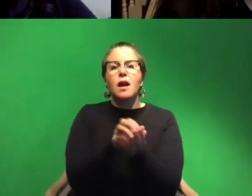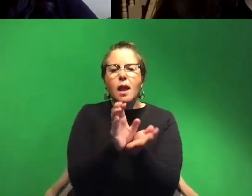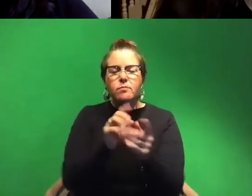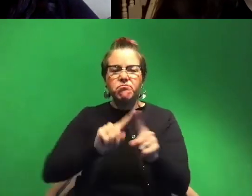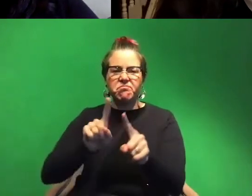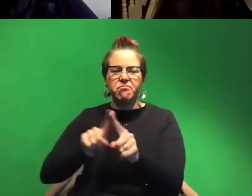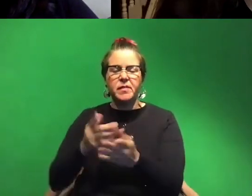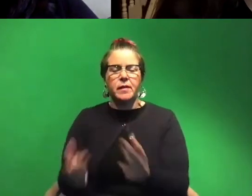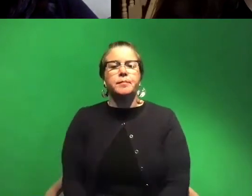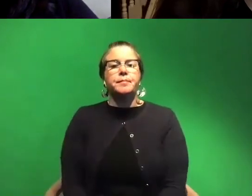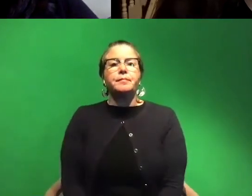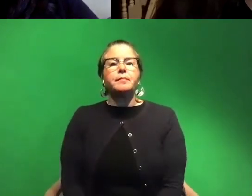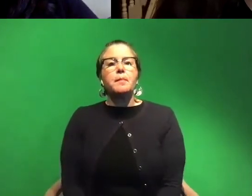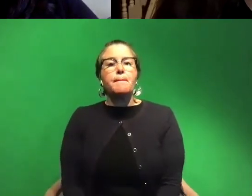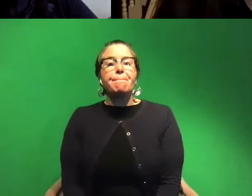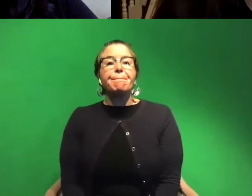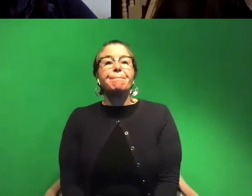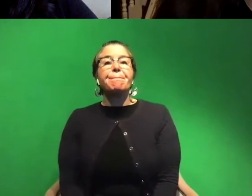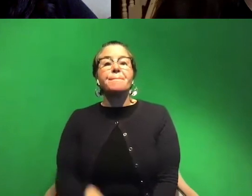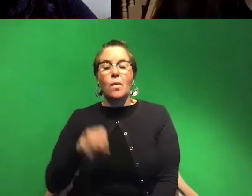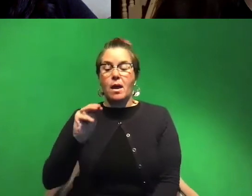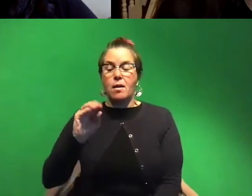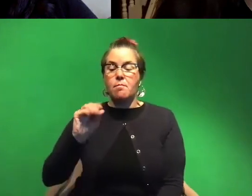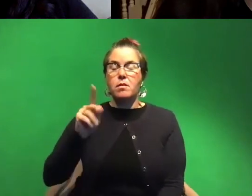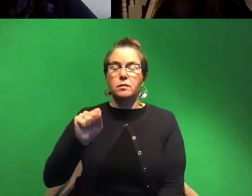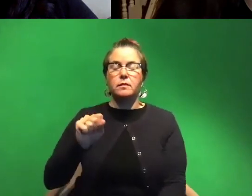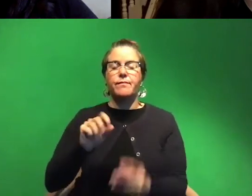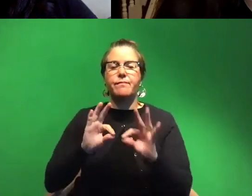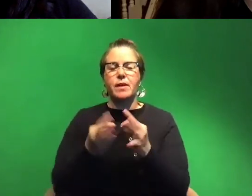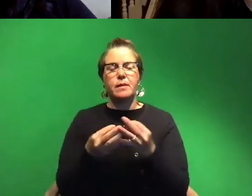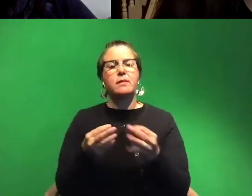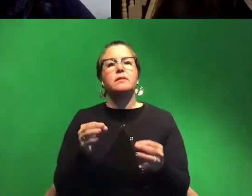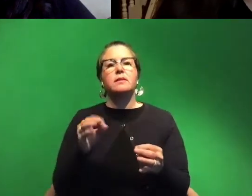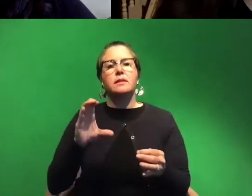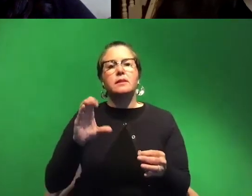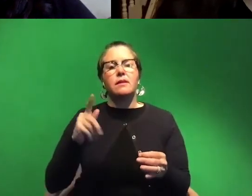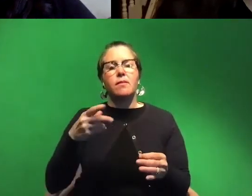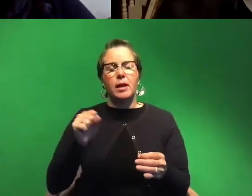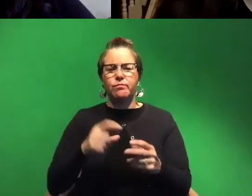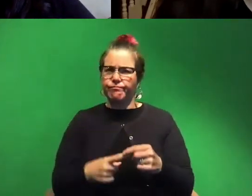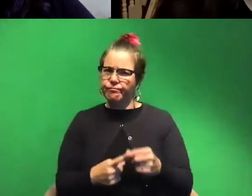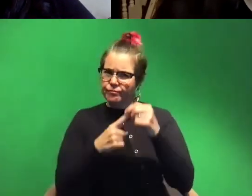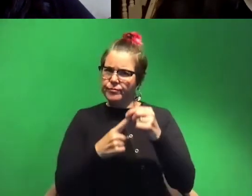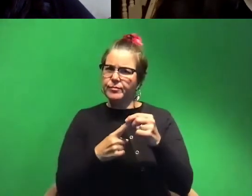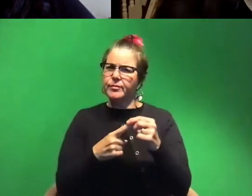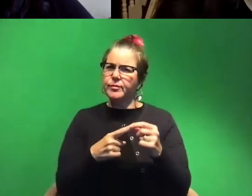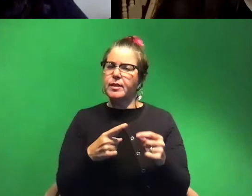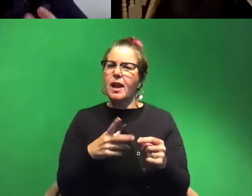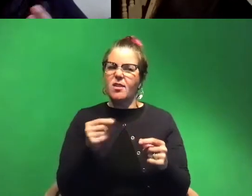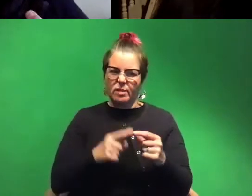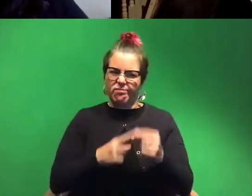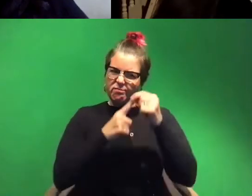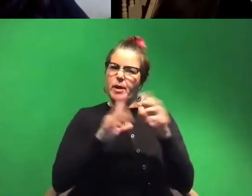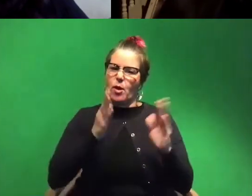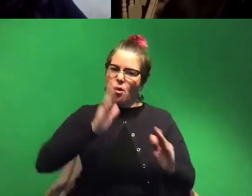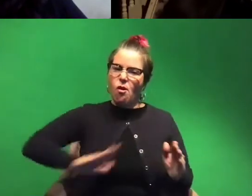things. And in the mollusks family, the cephalopods are really unique, and they're actually considered very unique amongst all animals, which is why